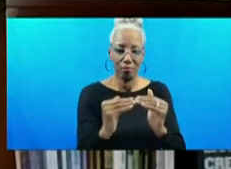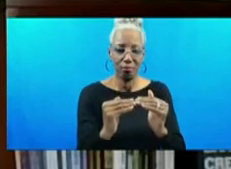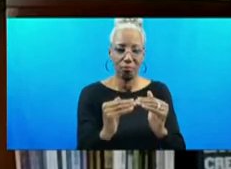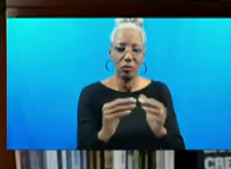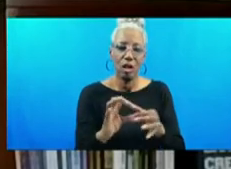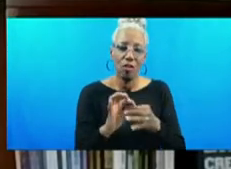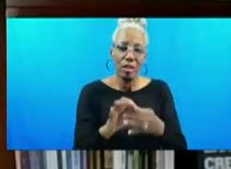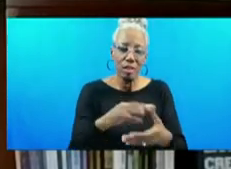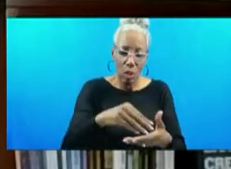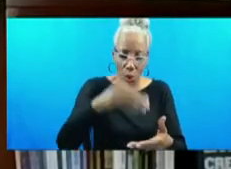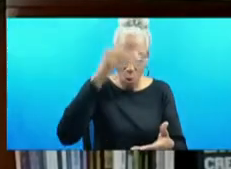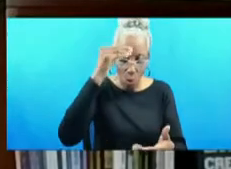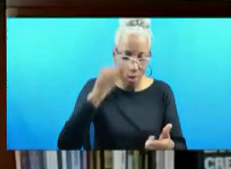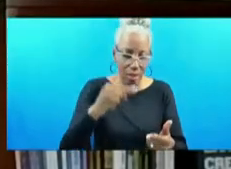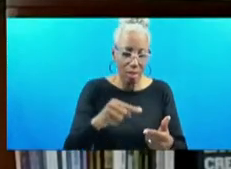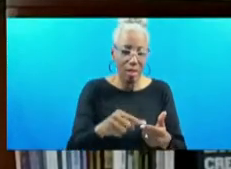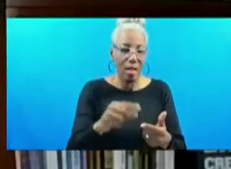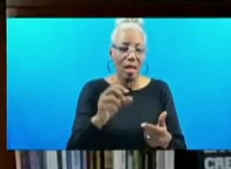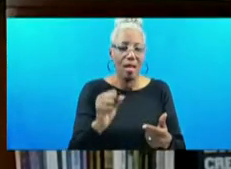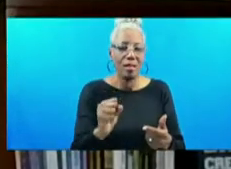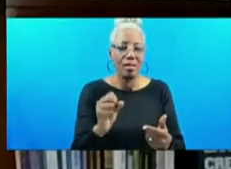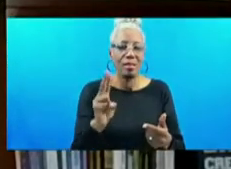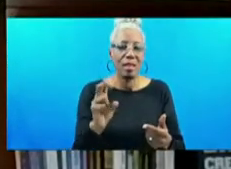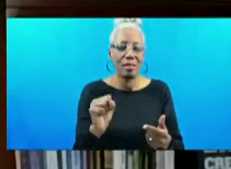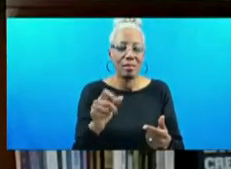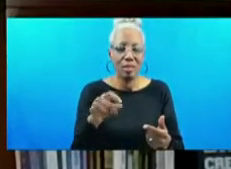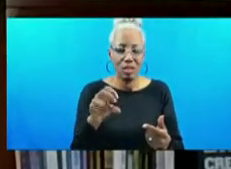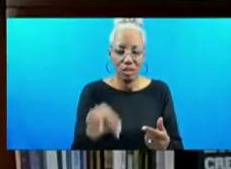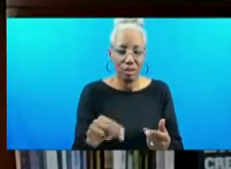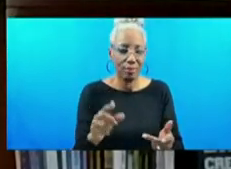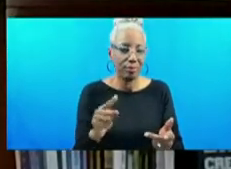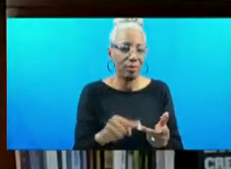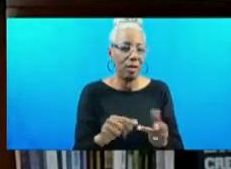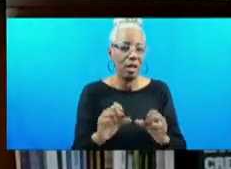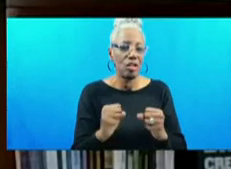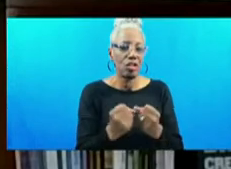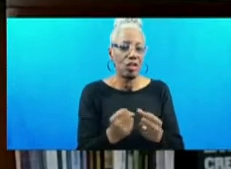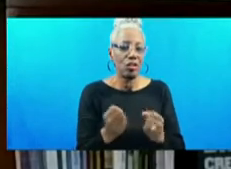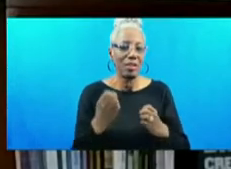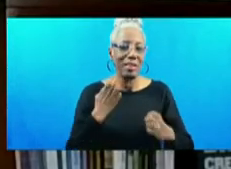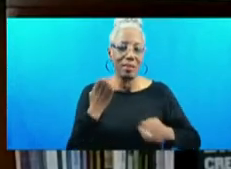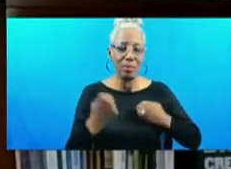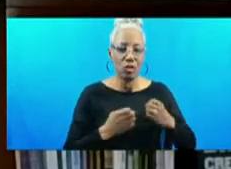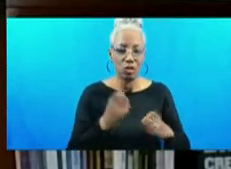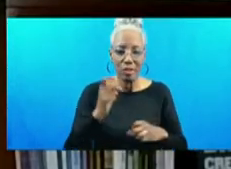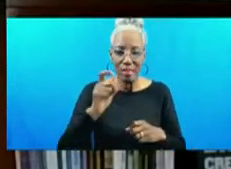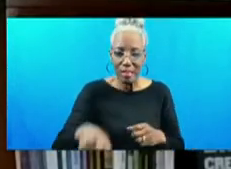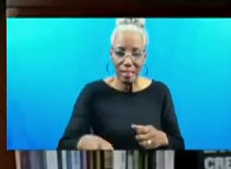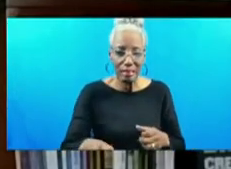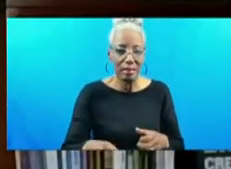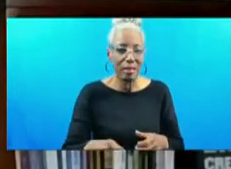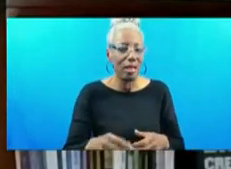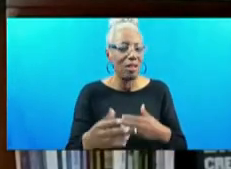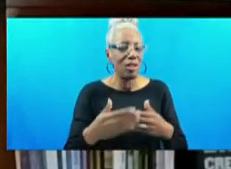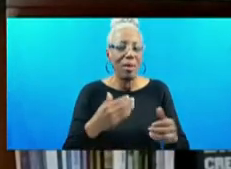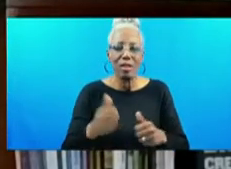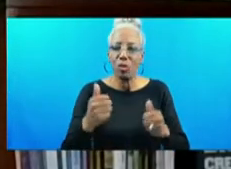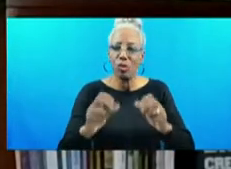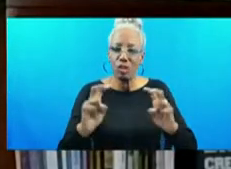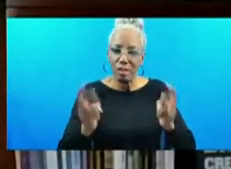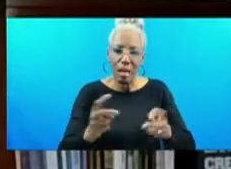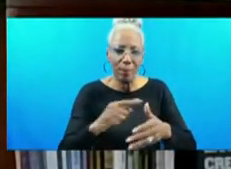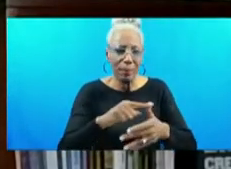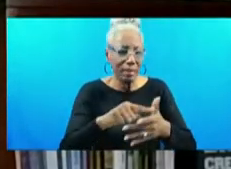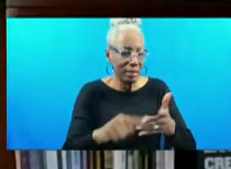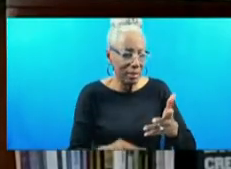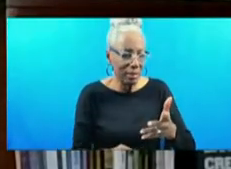about social emotional needs, we're not just talking about it as a topic. We're starting with who and how were they impacted? if we